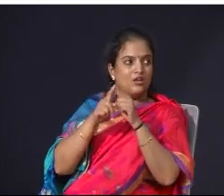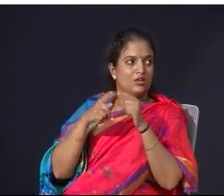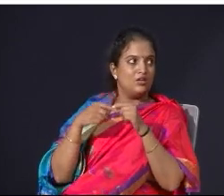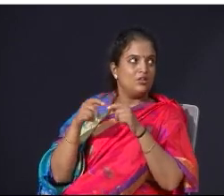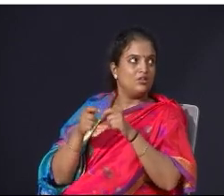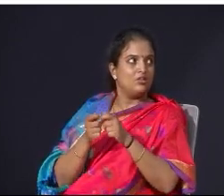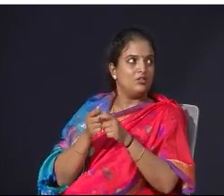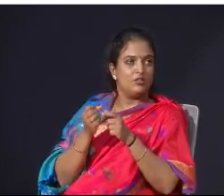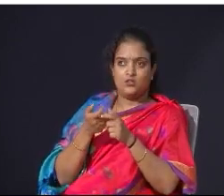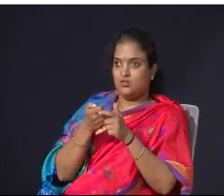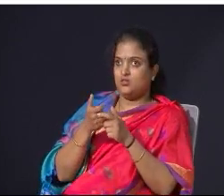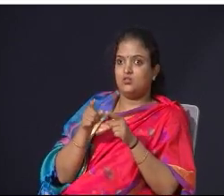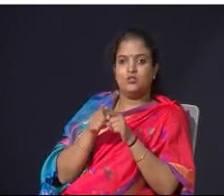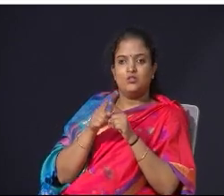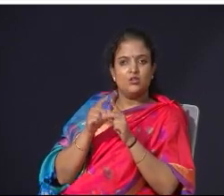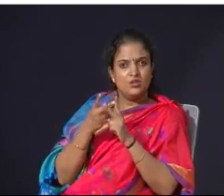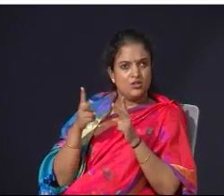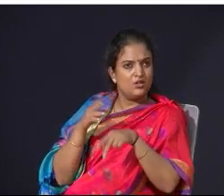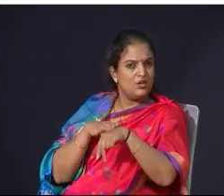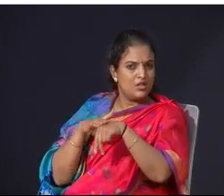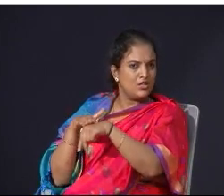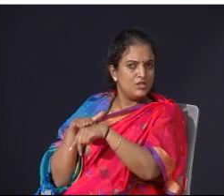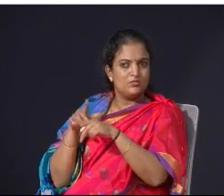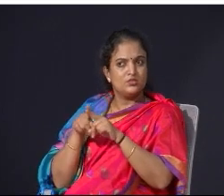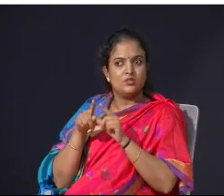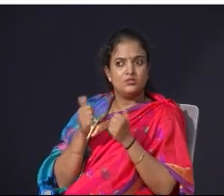and flash light on it, so you can give them varied experiences.